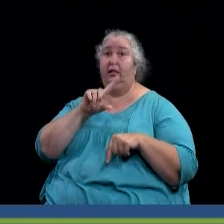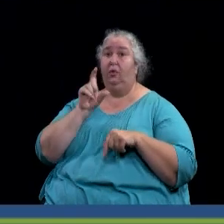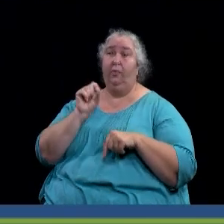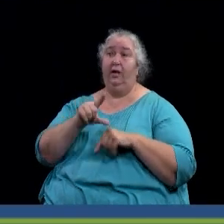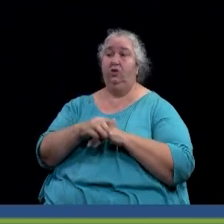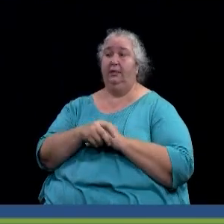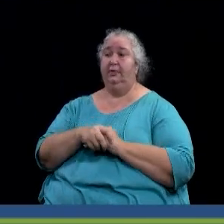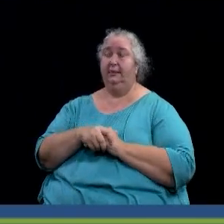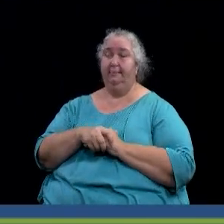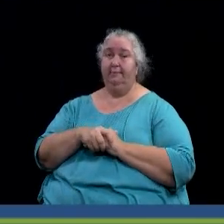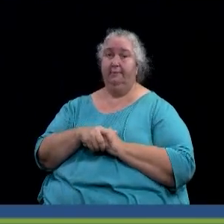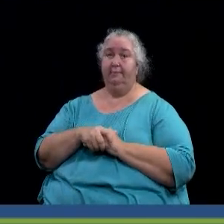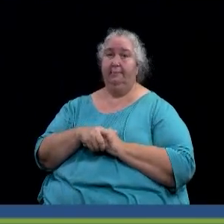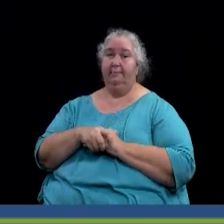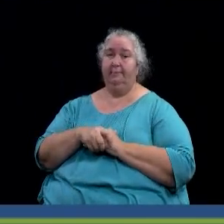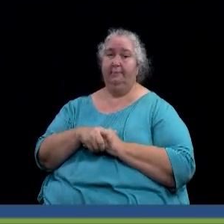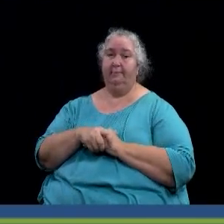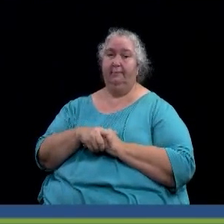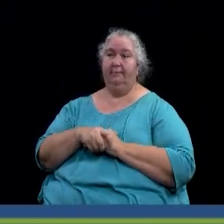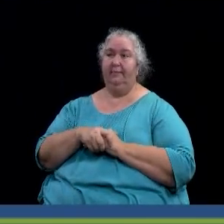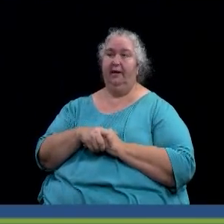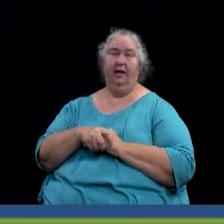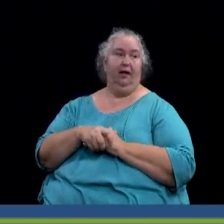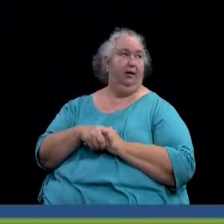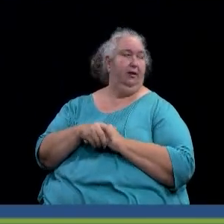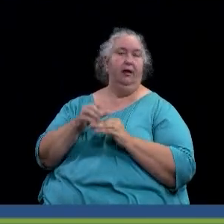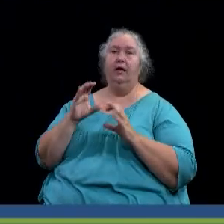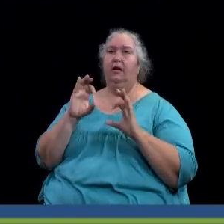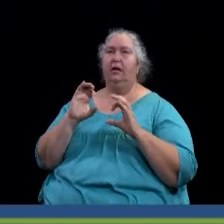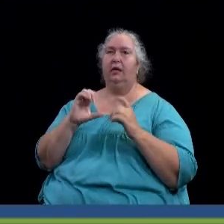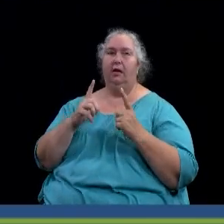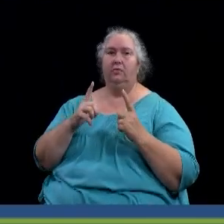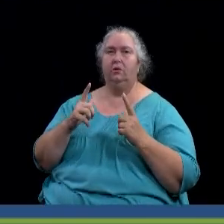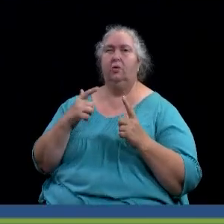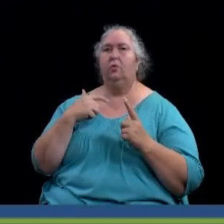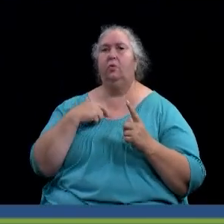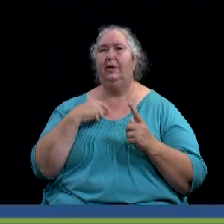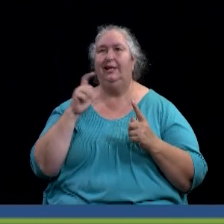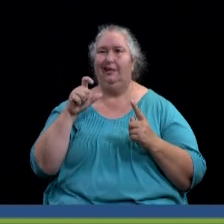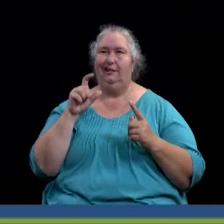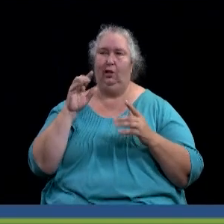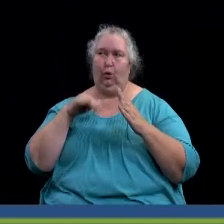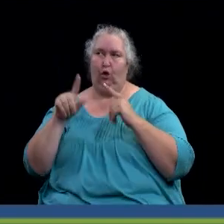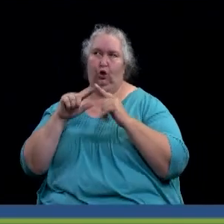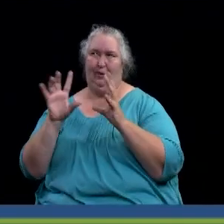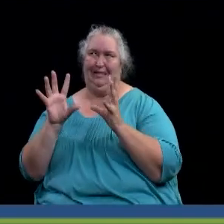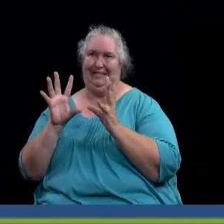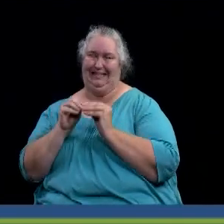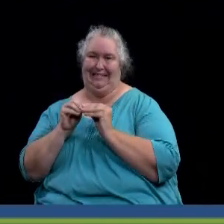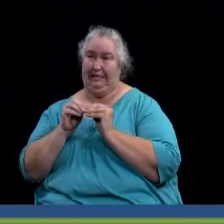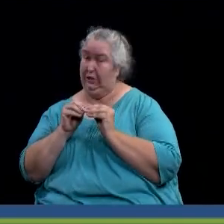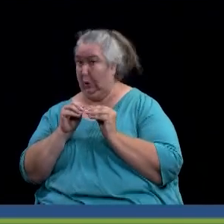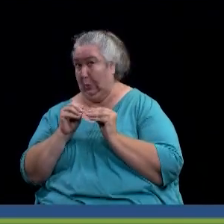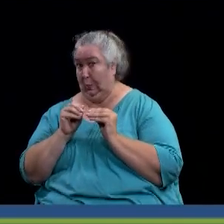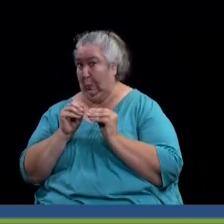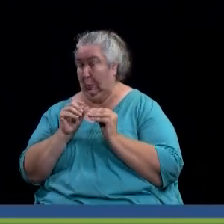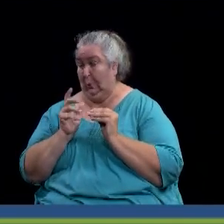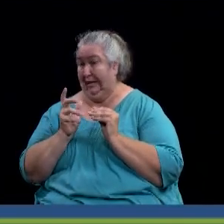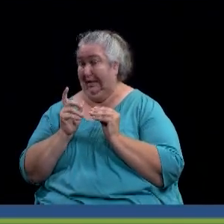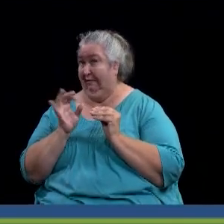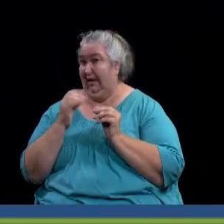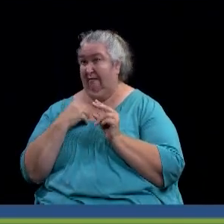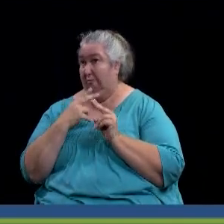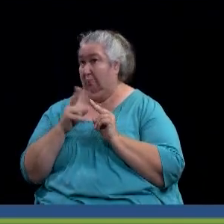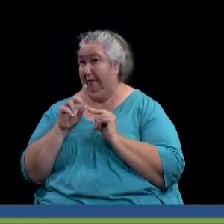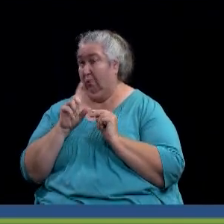Council, we need to be into executive session here in about 4 minutes. So if we've got brief questions, we can do that. If not, we may be able to